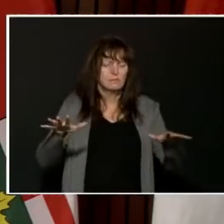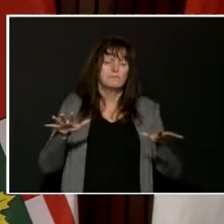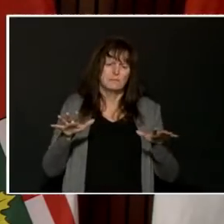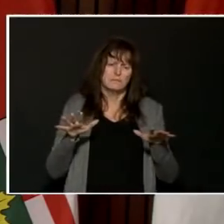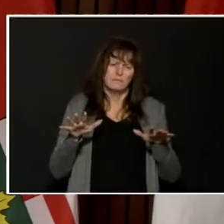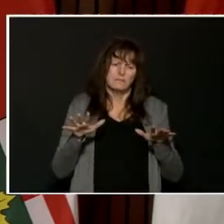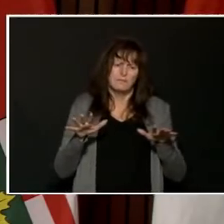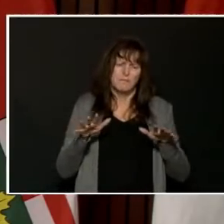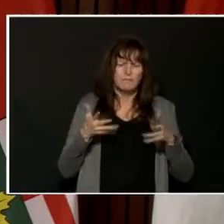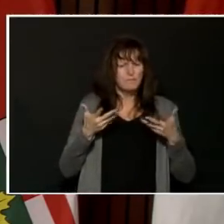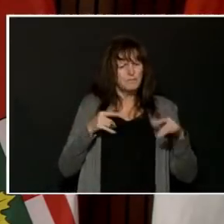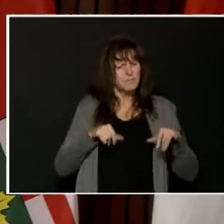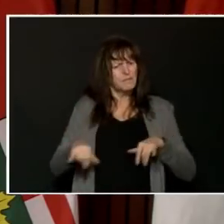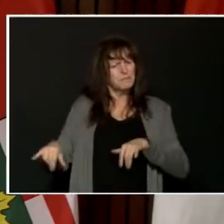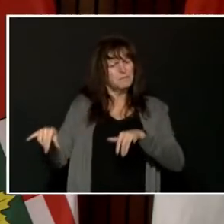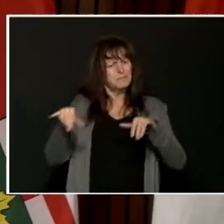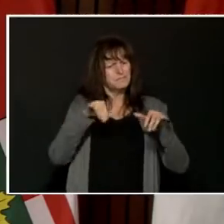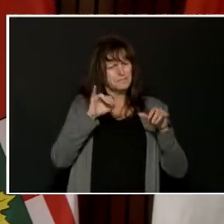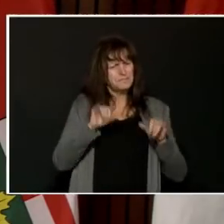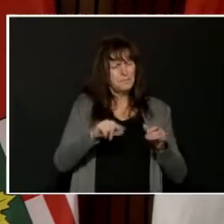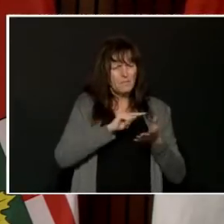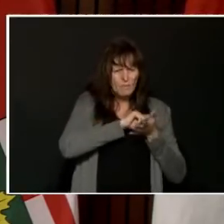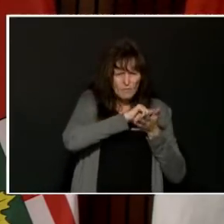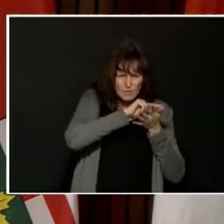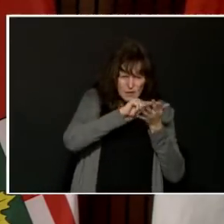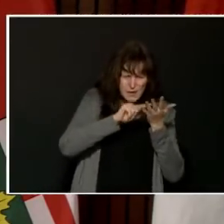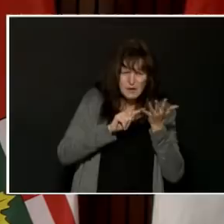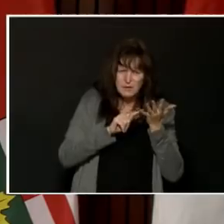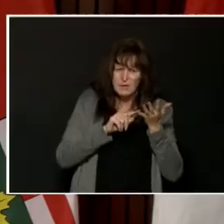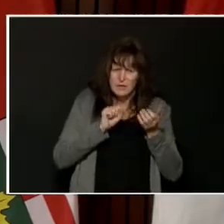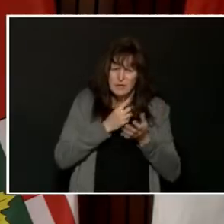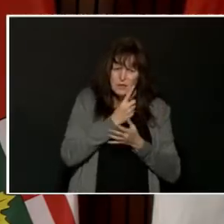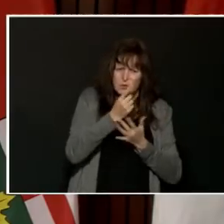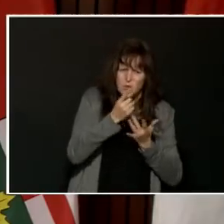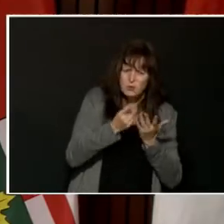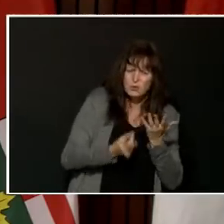variety of different sort of ways that you could approach that. Follow up?